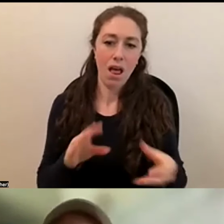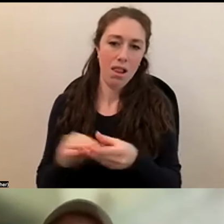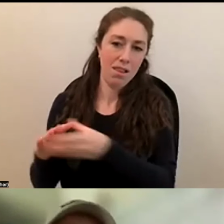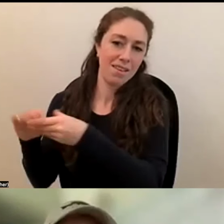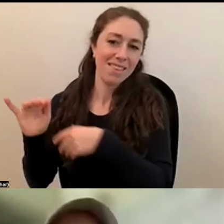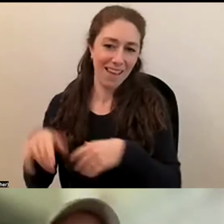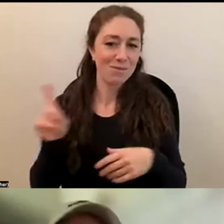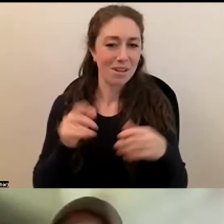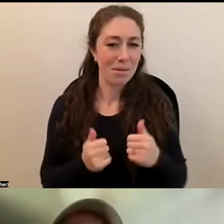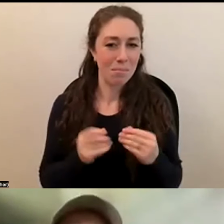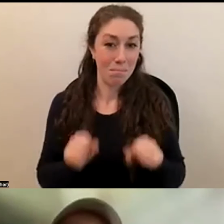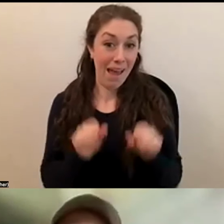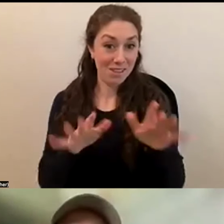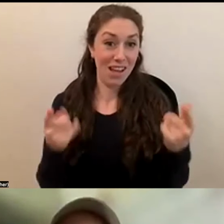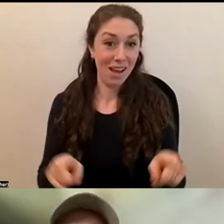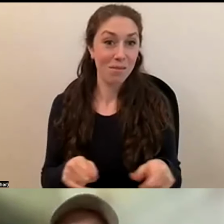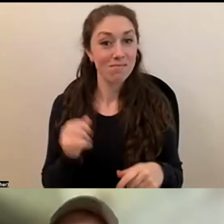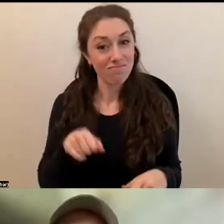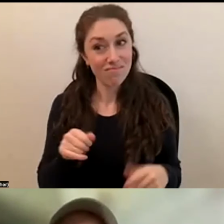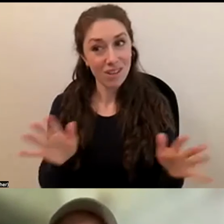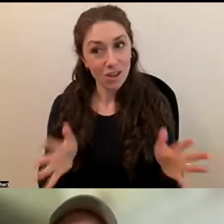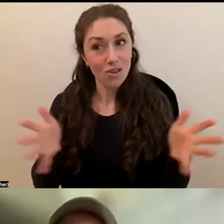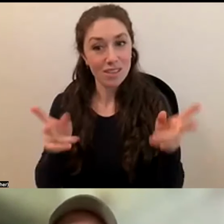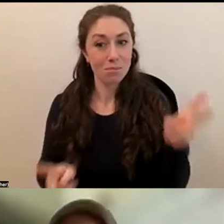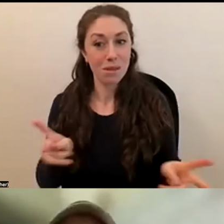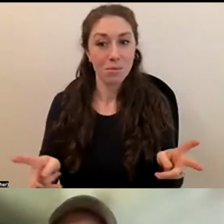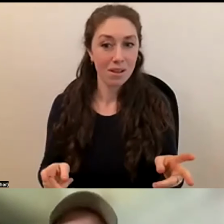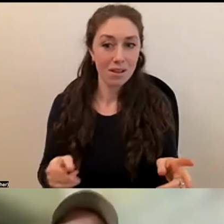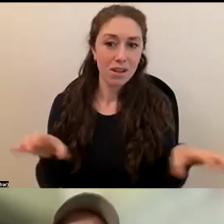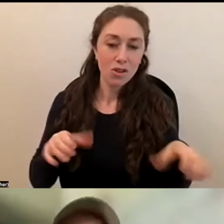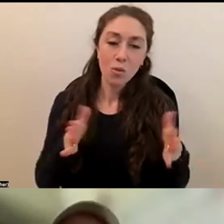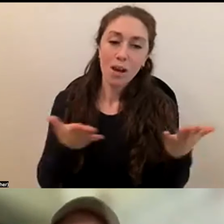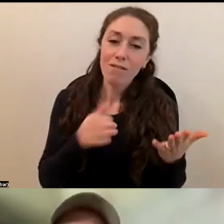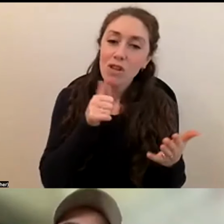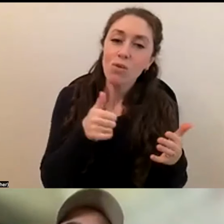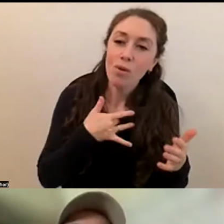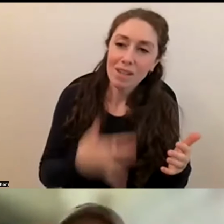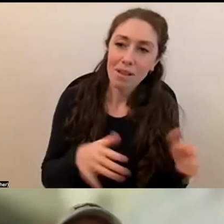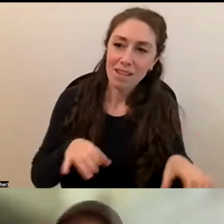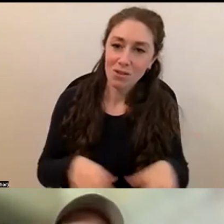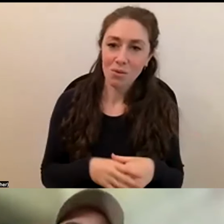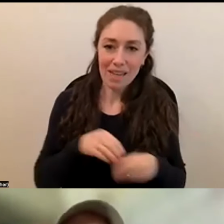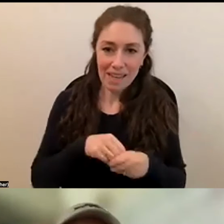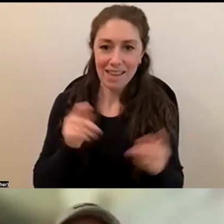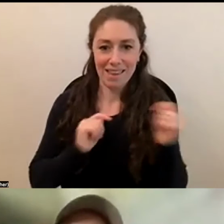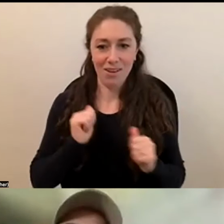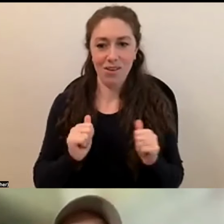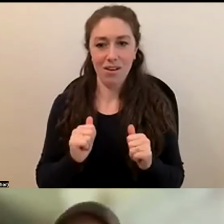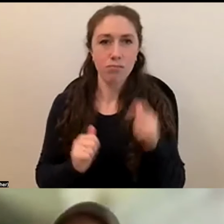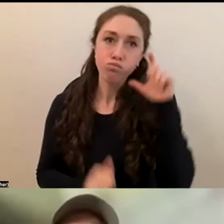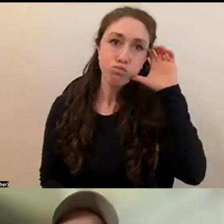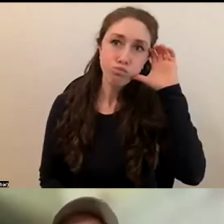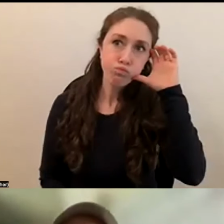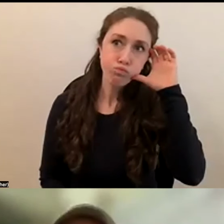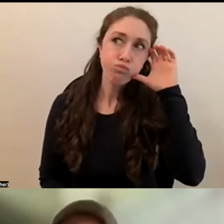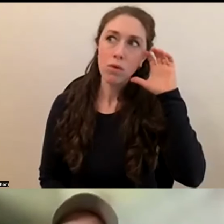actually happens, is encouraging people to do what you don't do in a traditional theater, which is listen without the interaction and add your